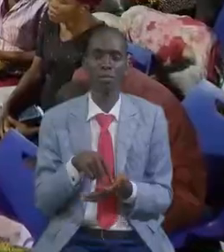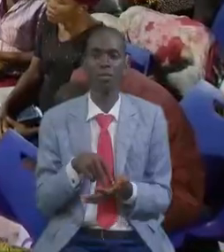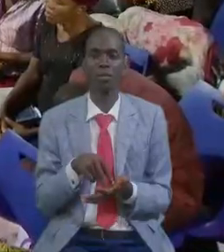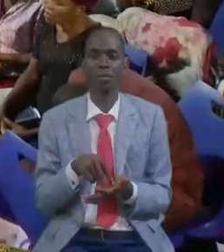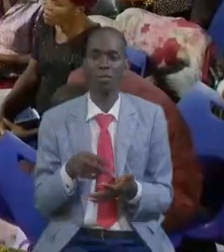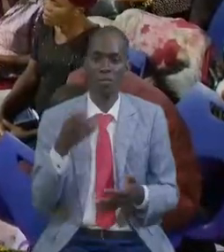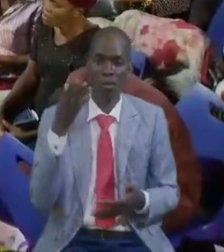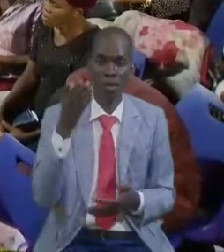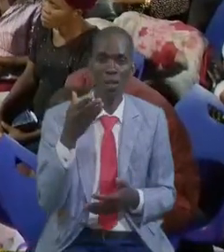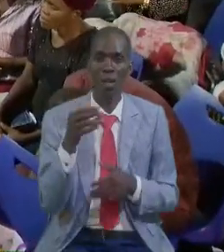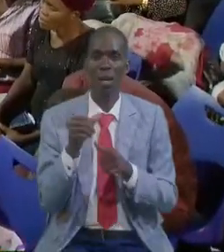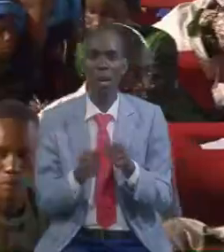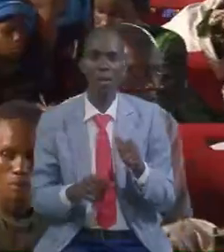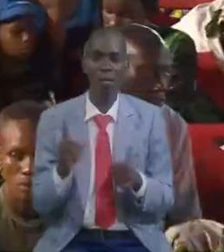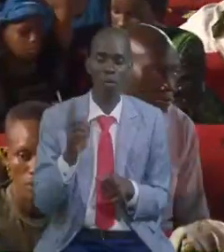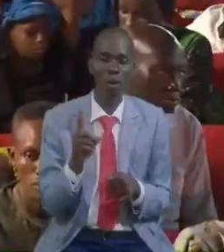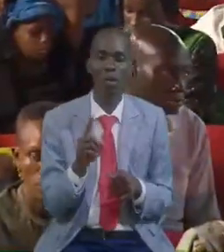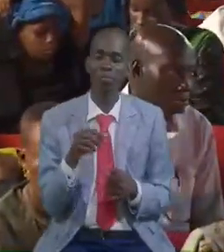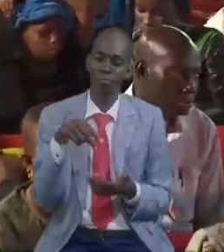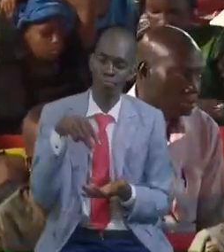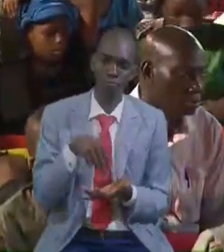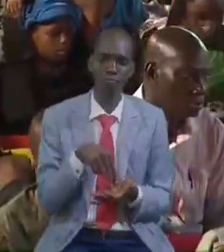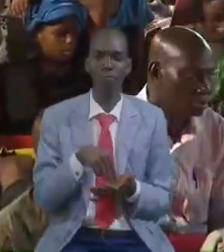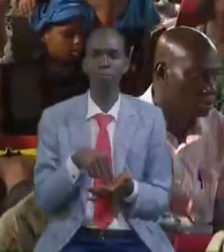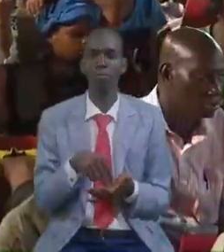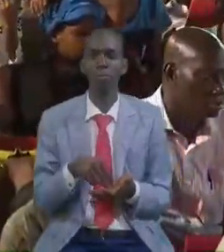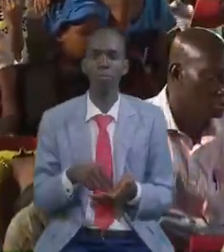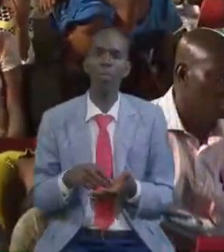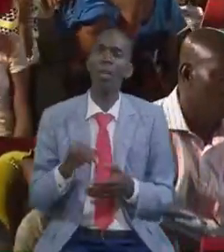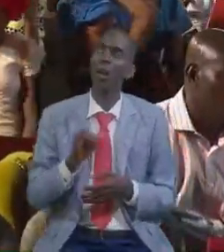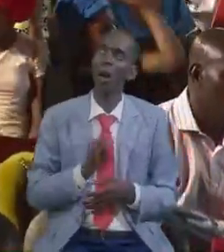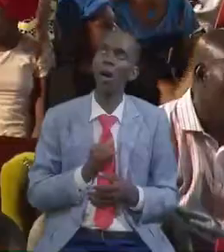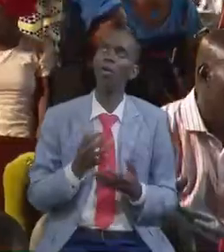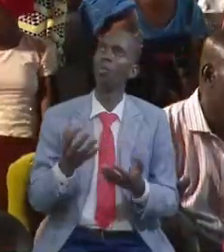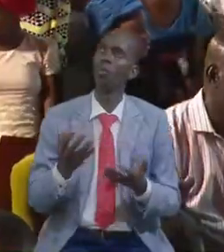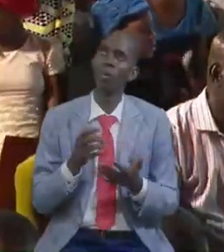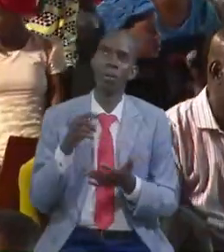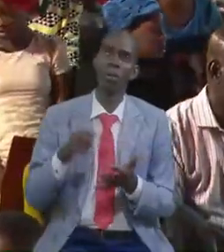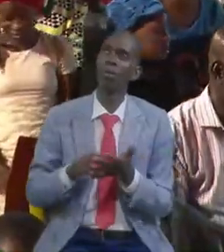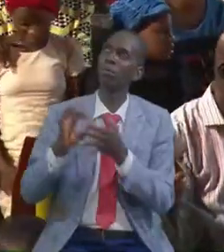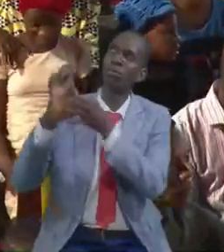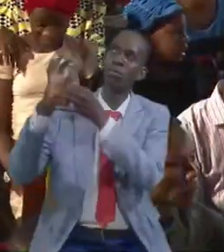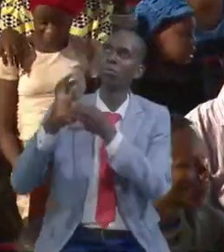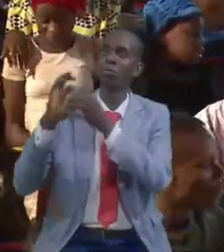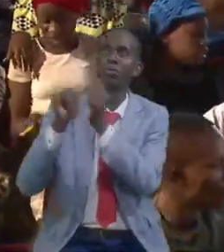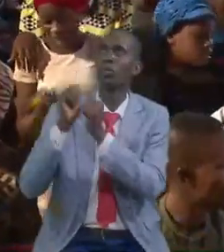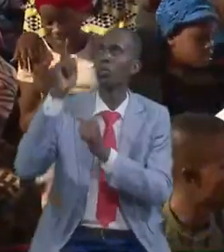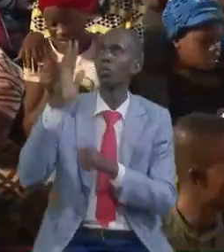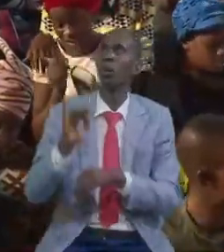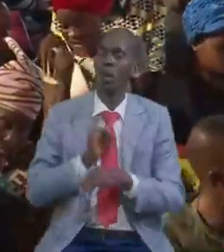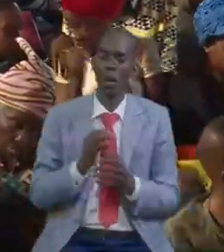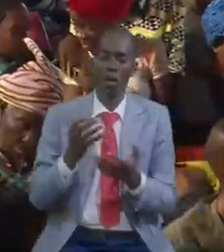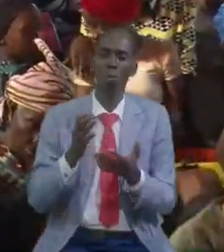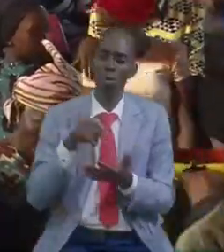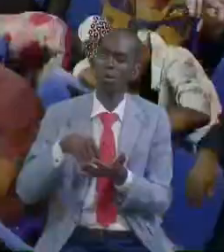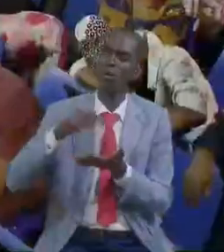there, everywhere, just stand up. I want this reconciliation. I want this forgiveness. I